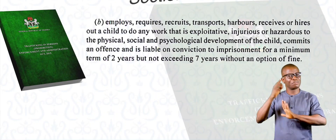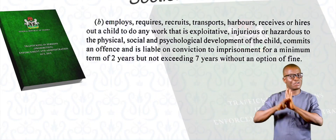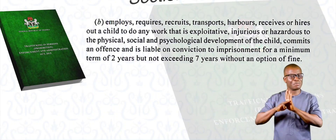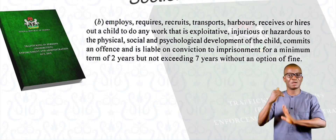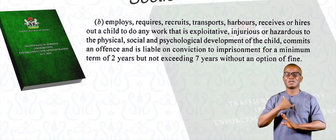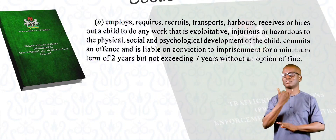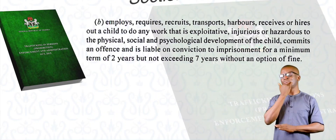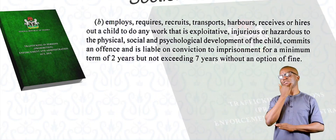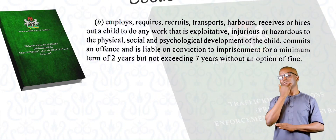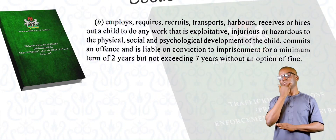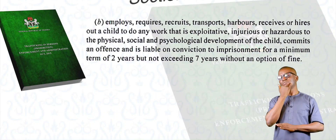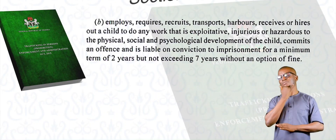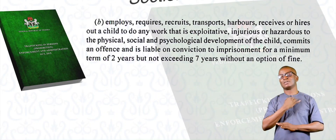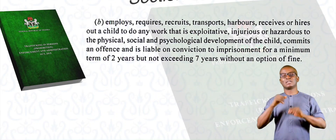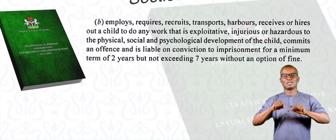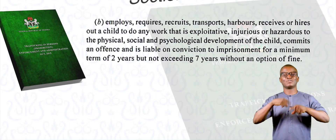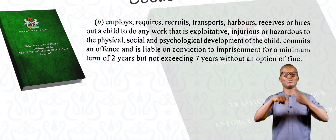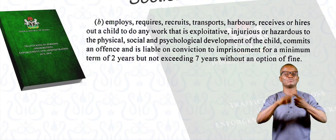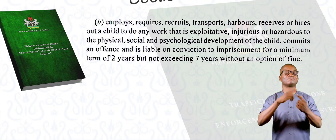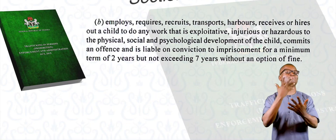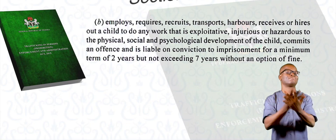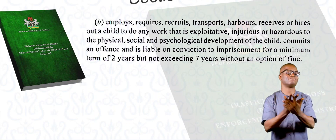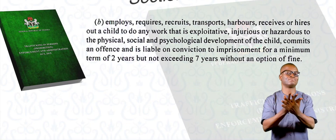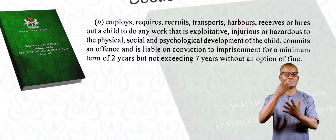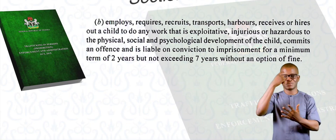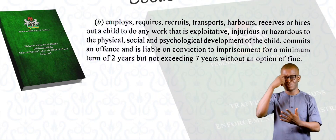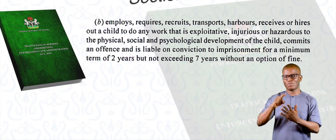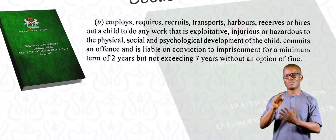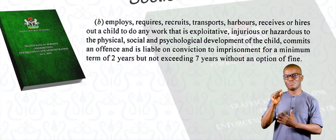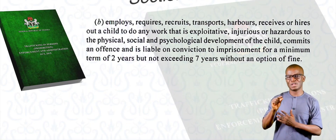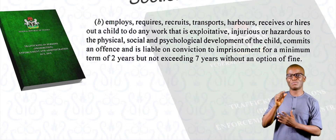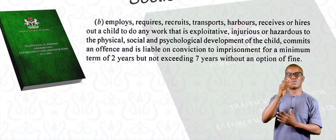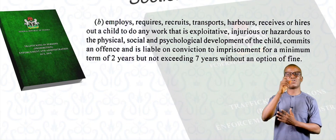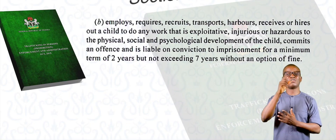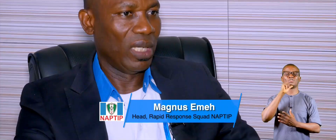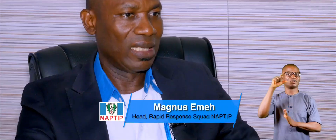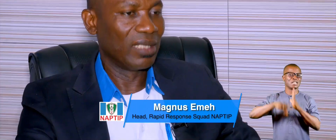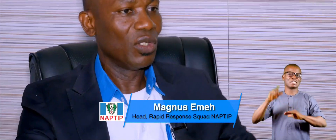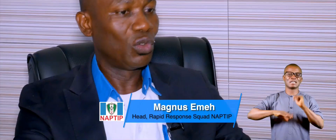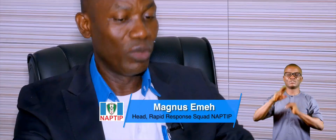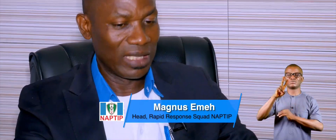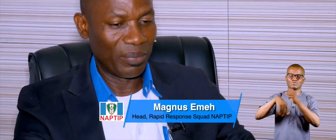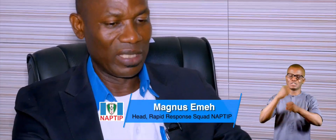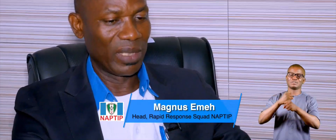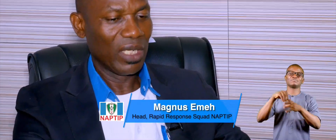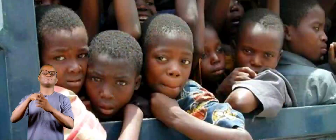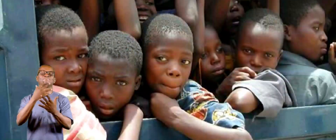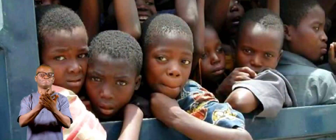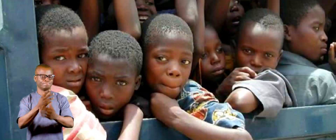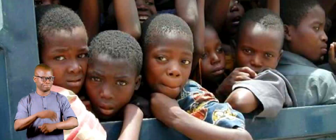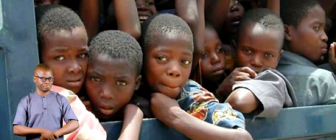development has also committed an offense and is liable on conviction to a minimum term not less than 2 years